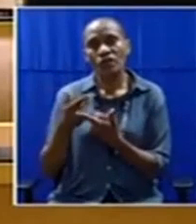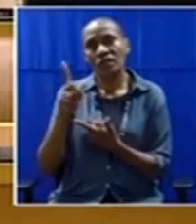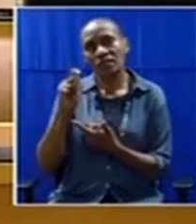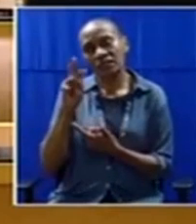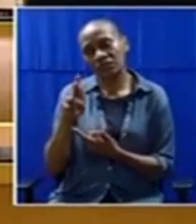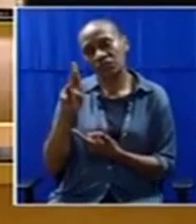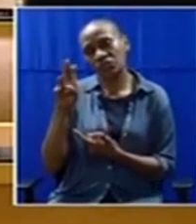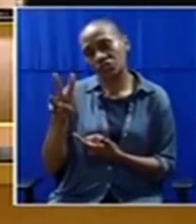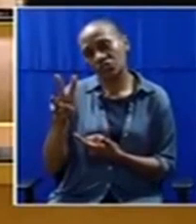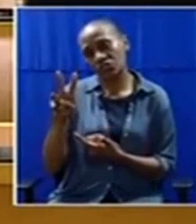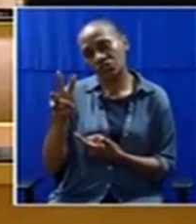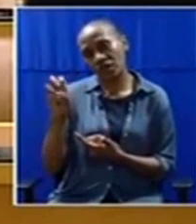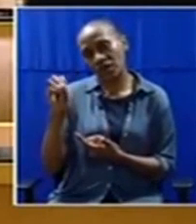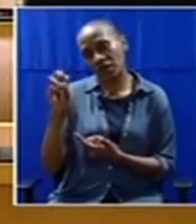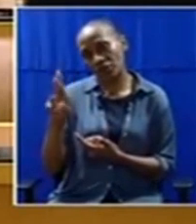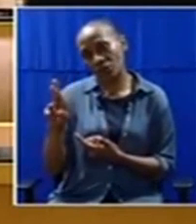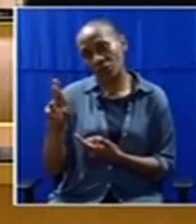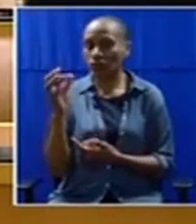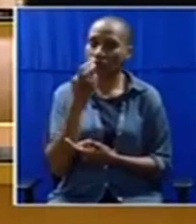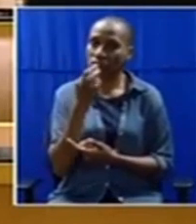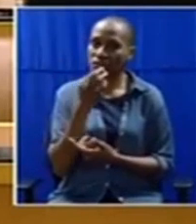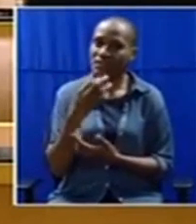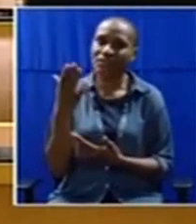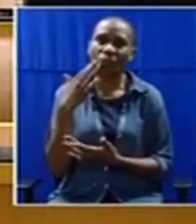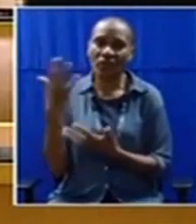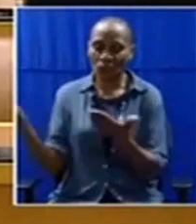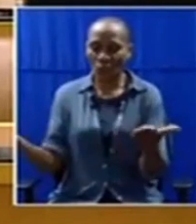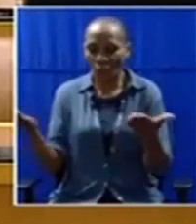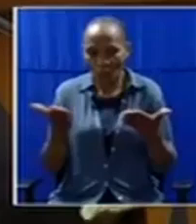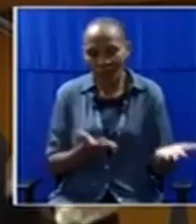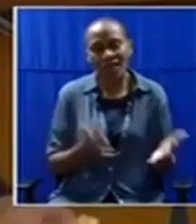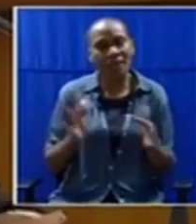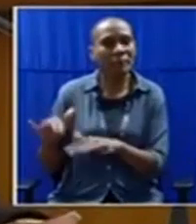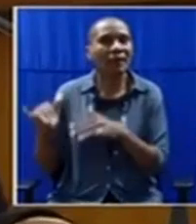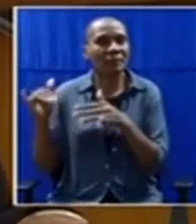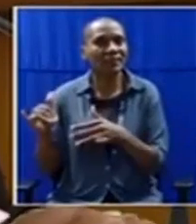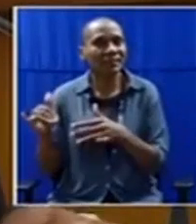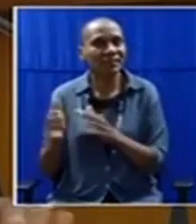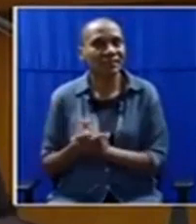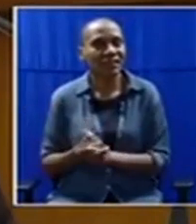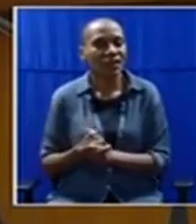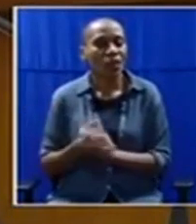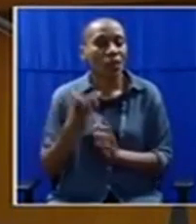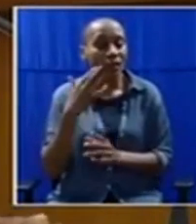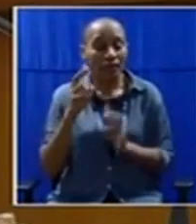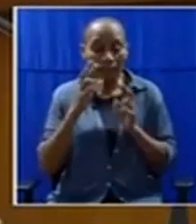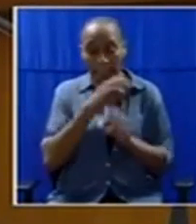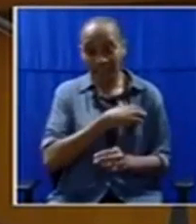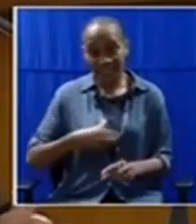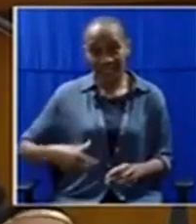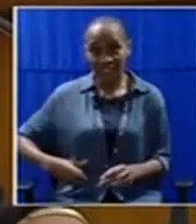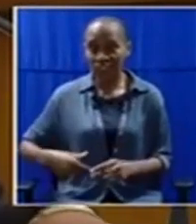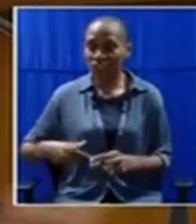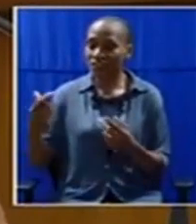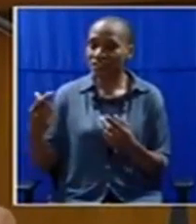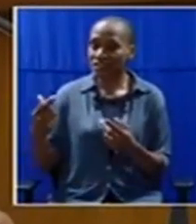Trevor relayed his experience of receiving warm welcome when he visited our Parliament as the President's